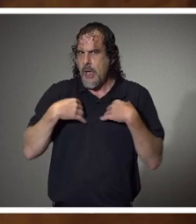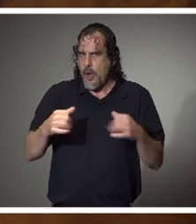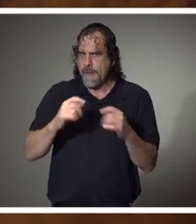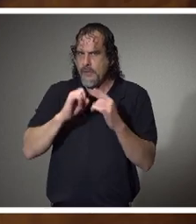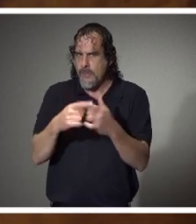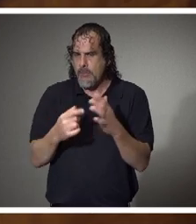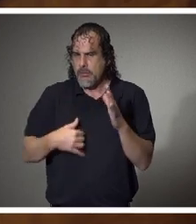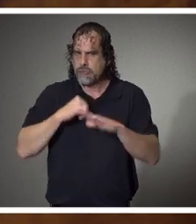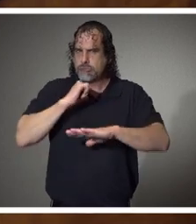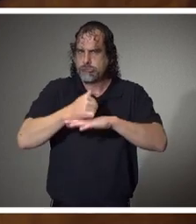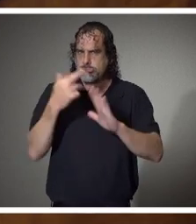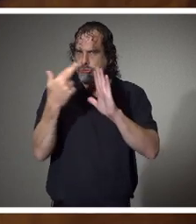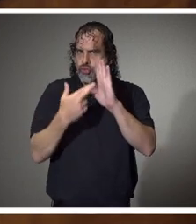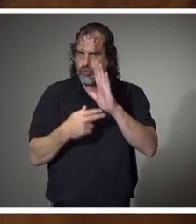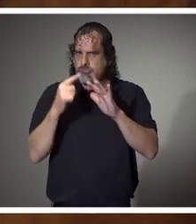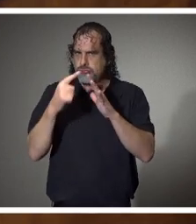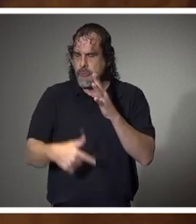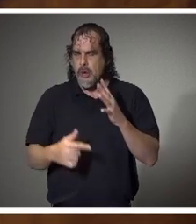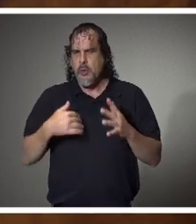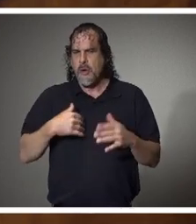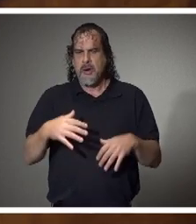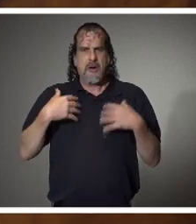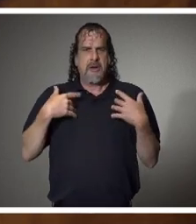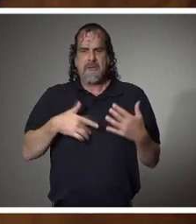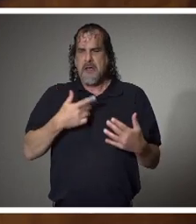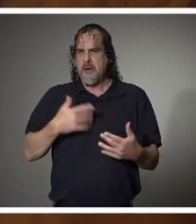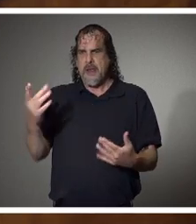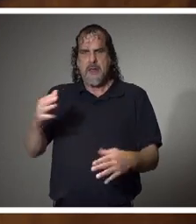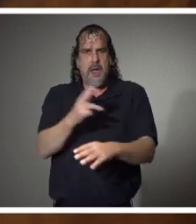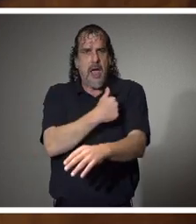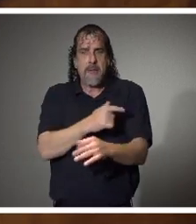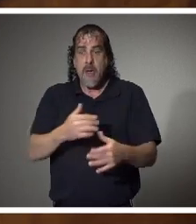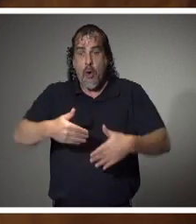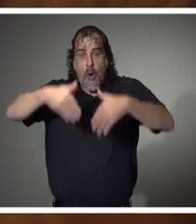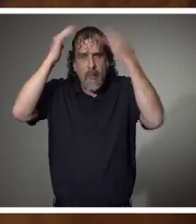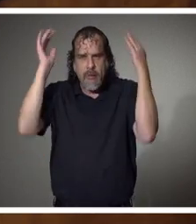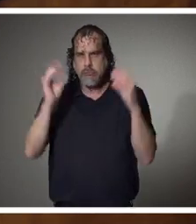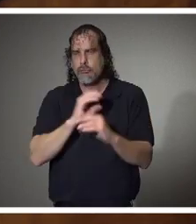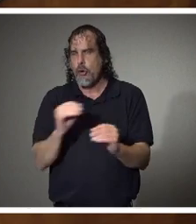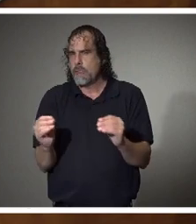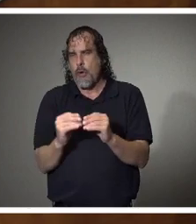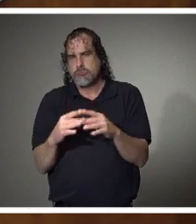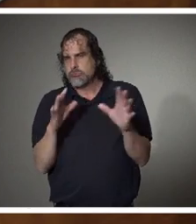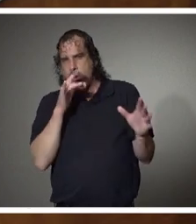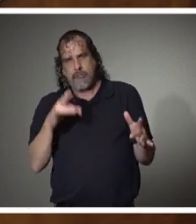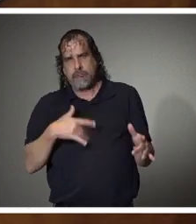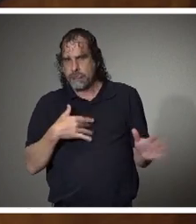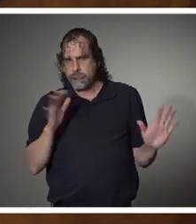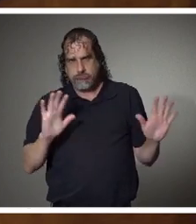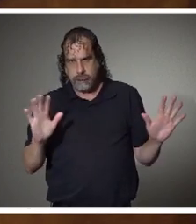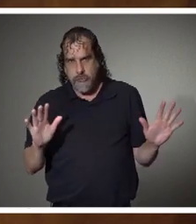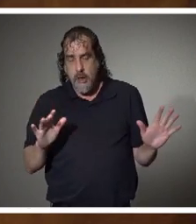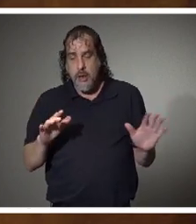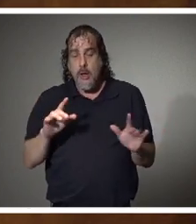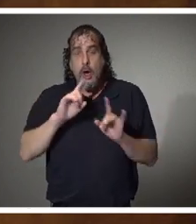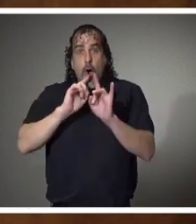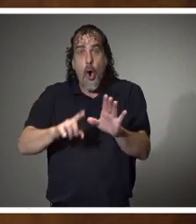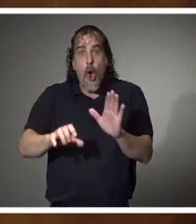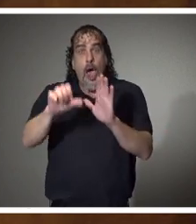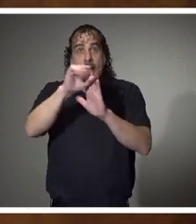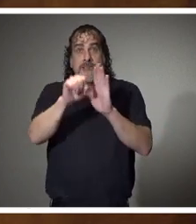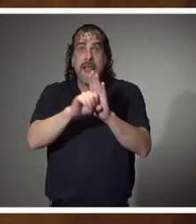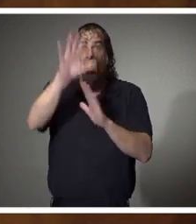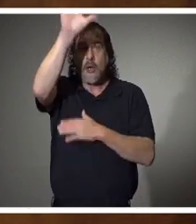that our healthcare system will not be overloaded. Our order is statewide. We